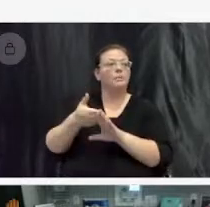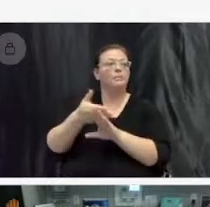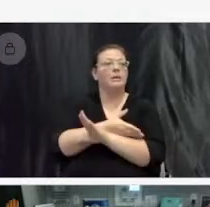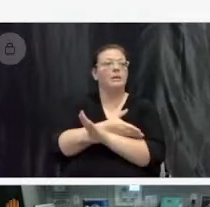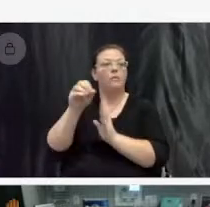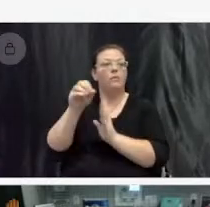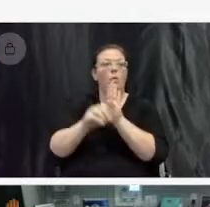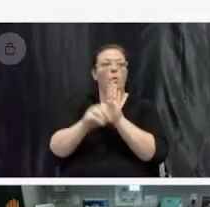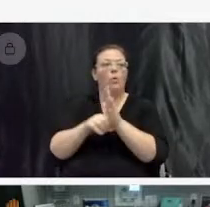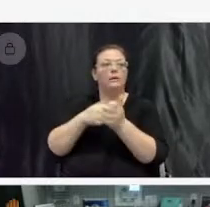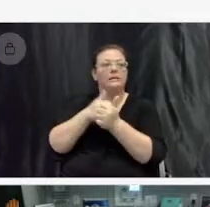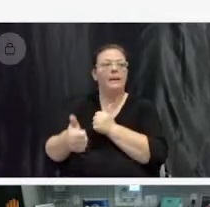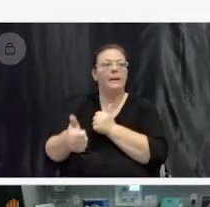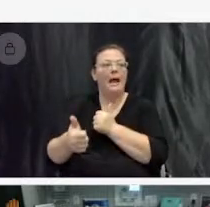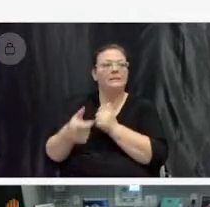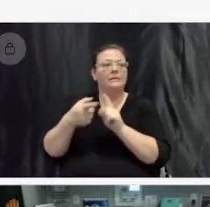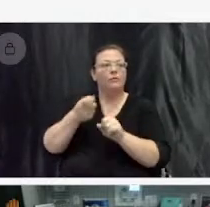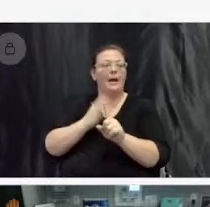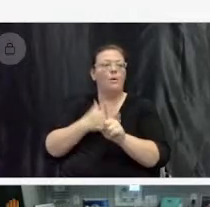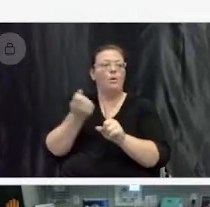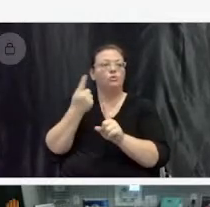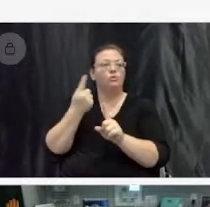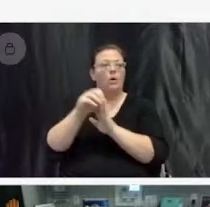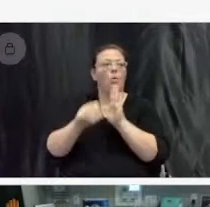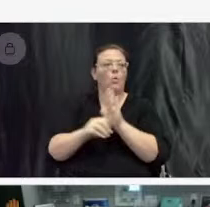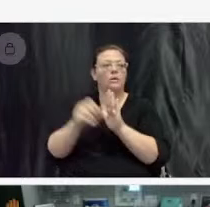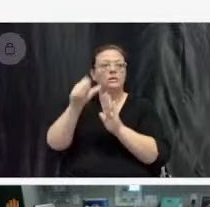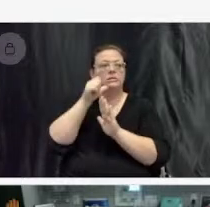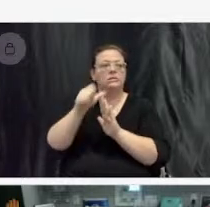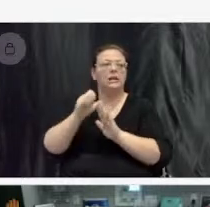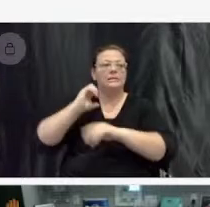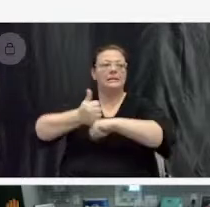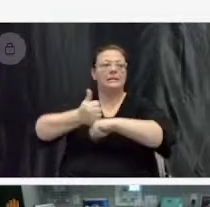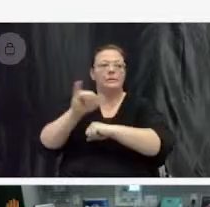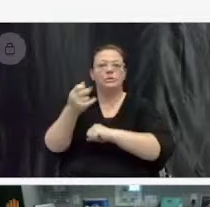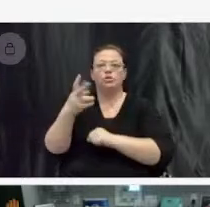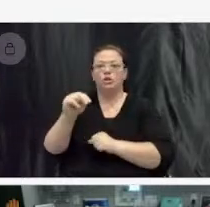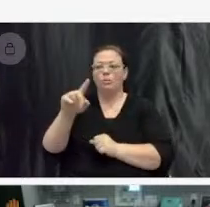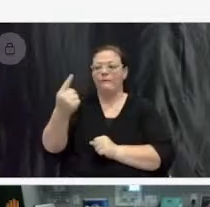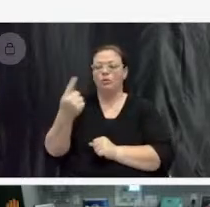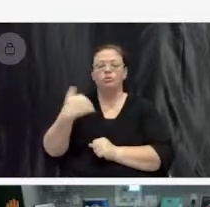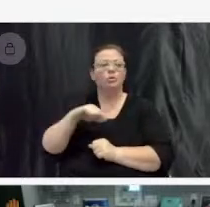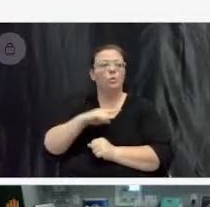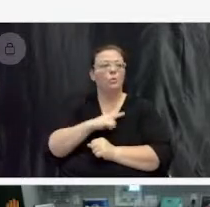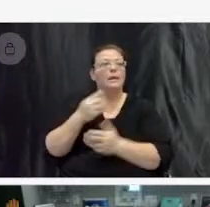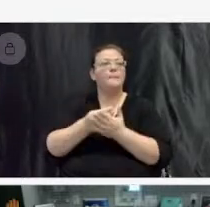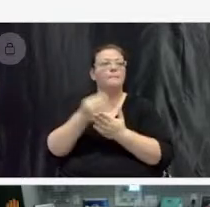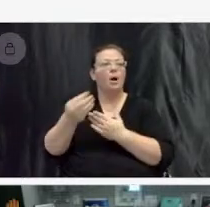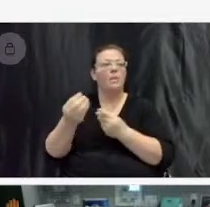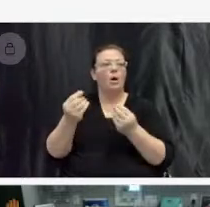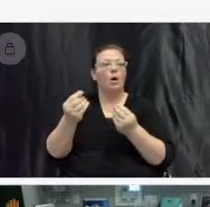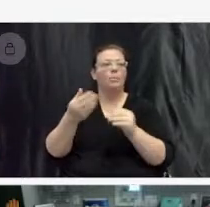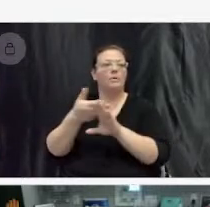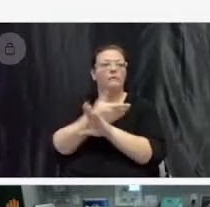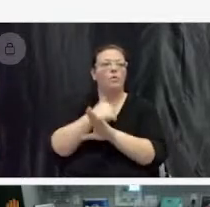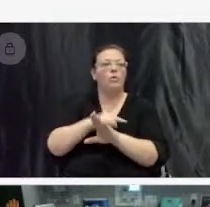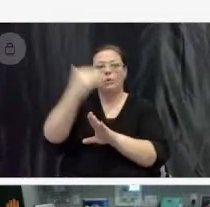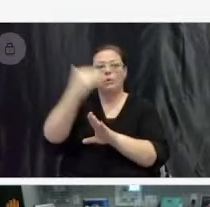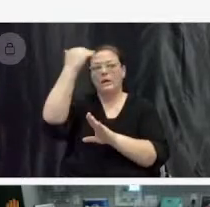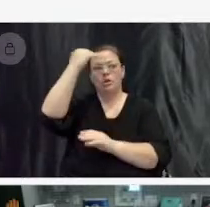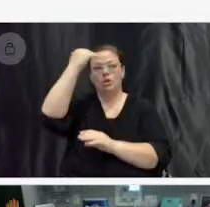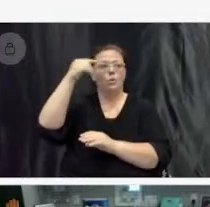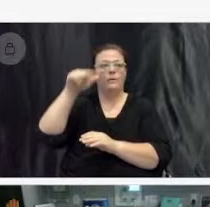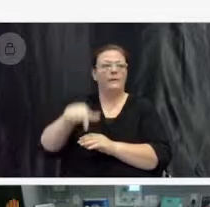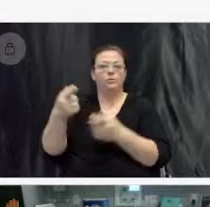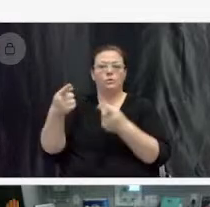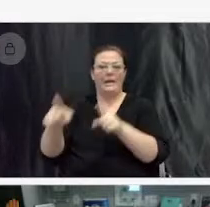is passed, and from our understanding, the ordinance doesn't take place until January 1st. So we bought the property before we even knew this